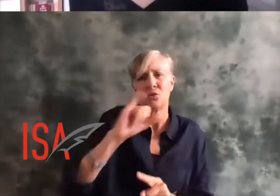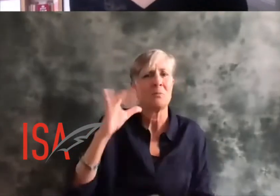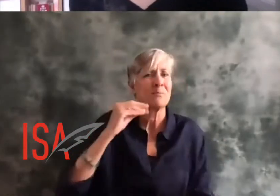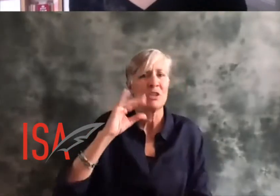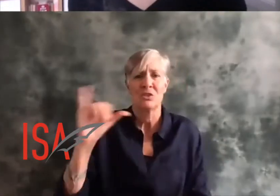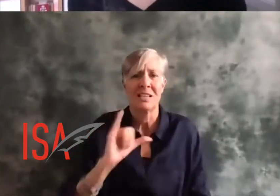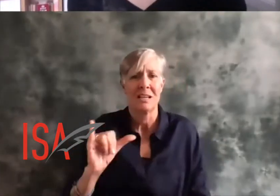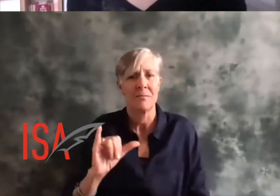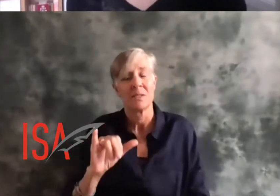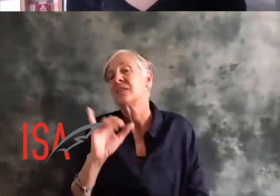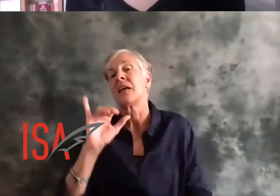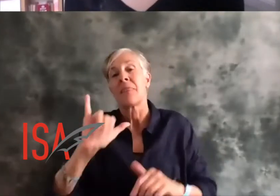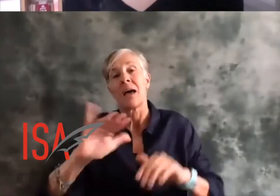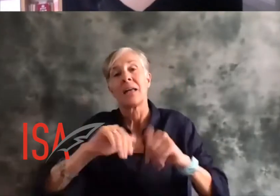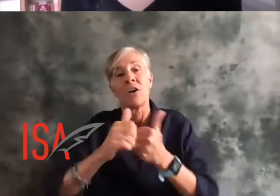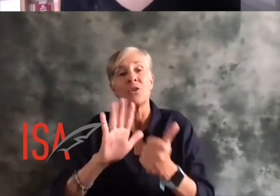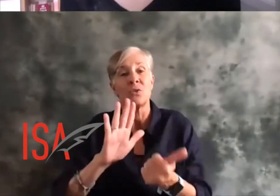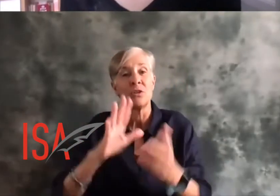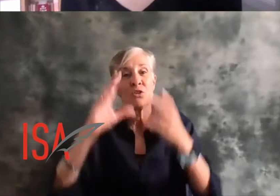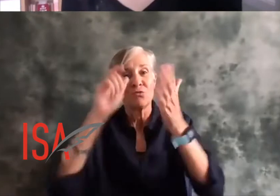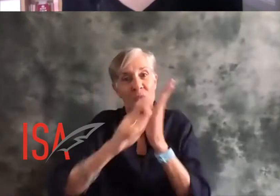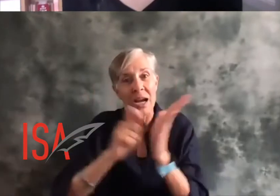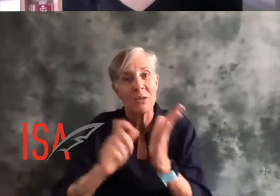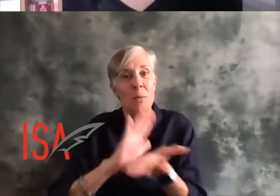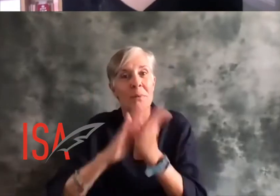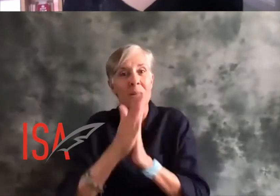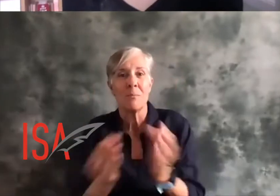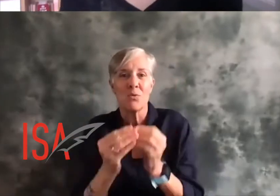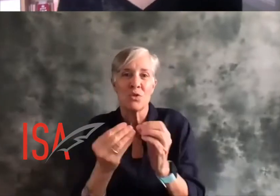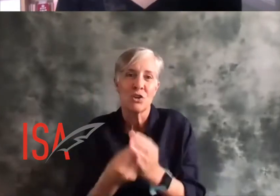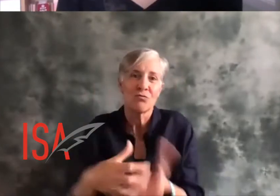where the richness of your writing comes from, that authenticity.